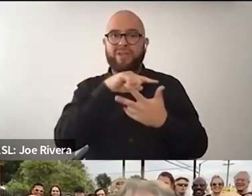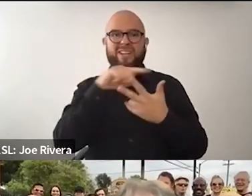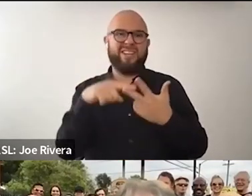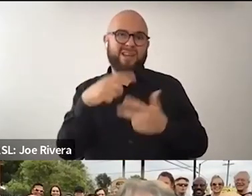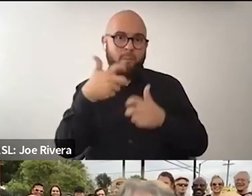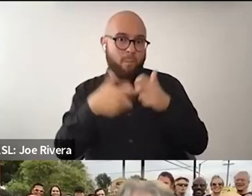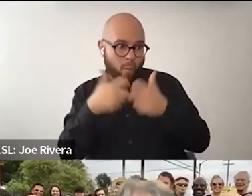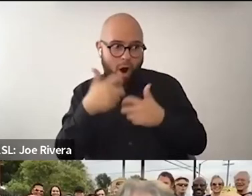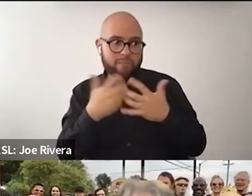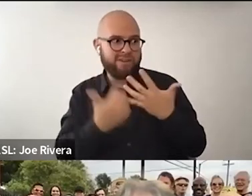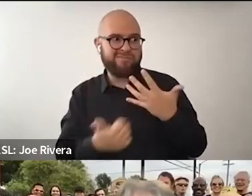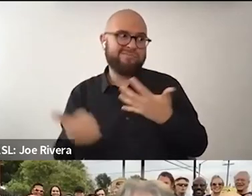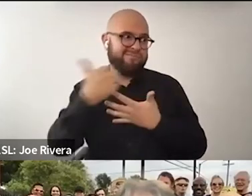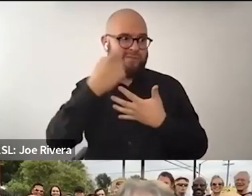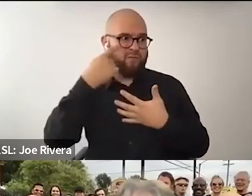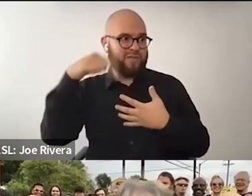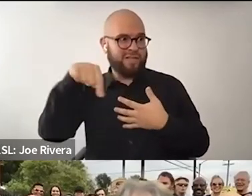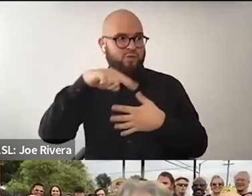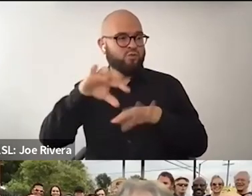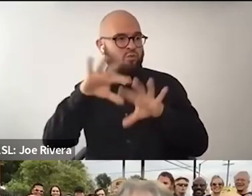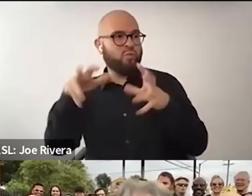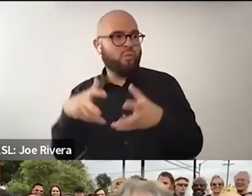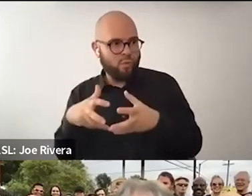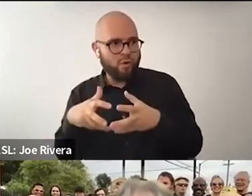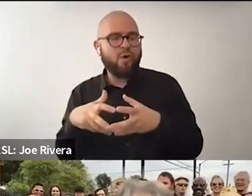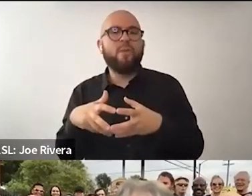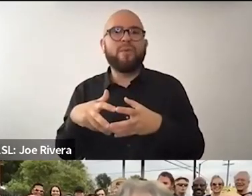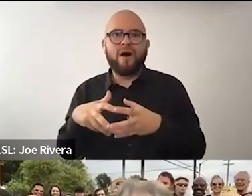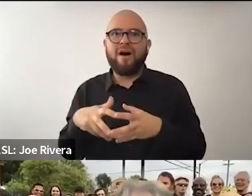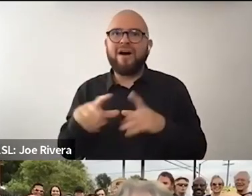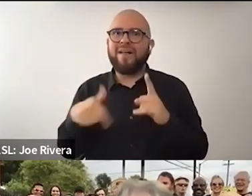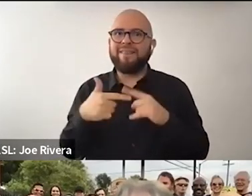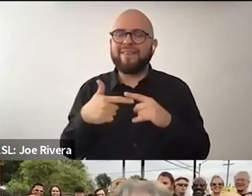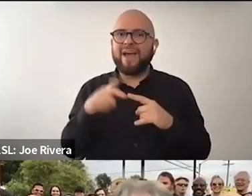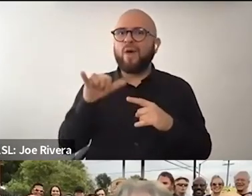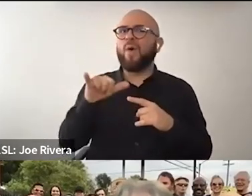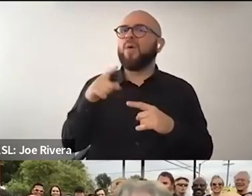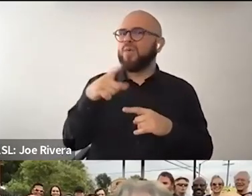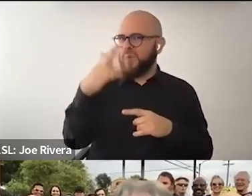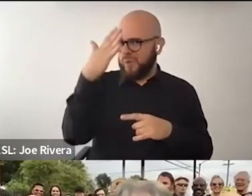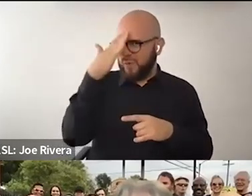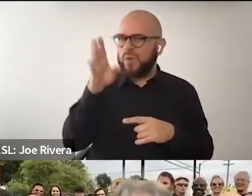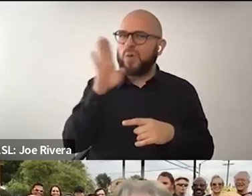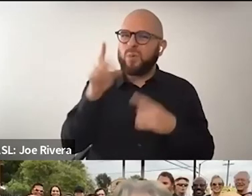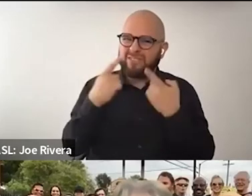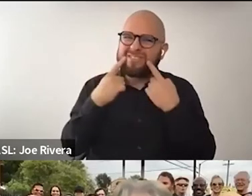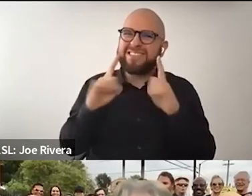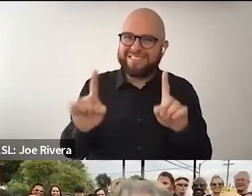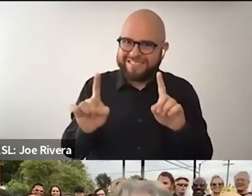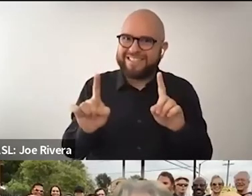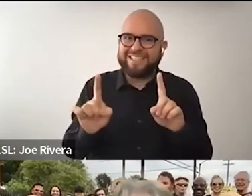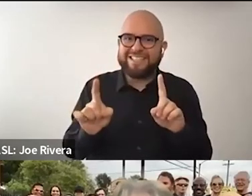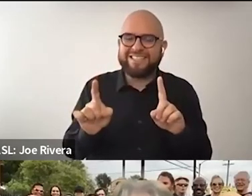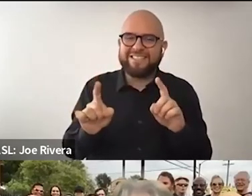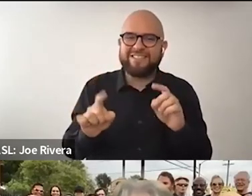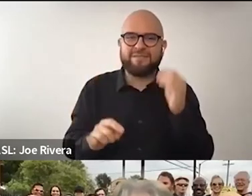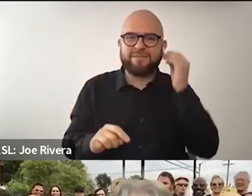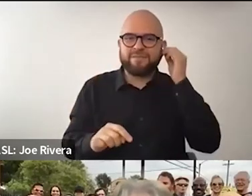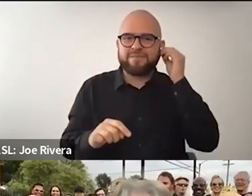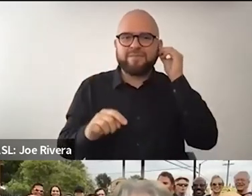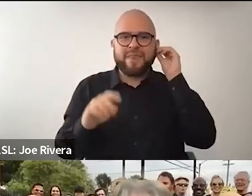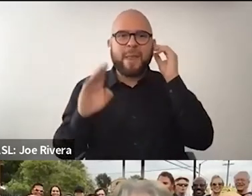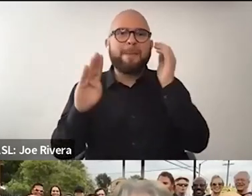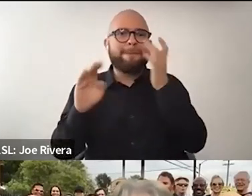that you're gonna find some common ground and have a successful campaign. Yeah, to not feel alone. Jason, I'm